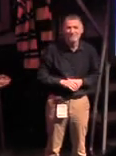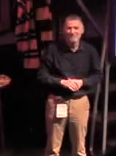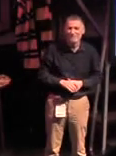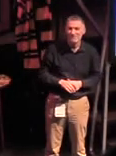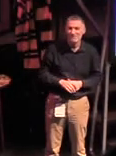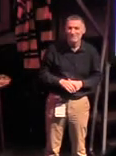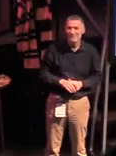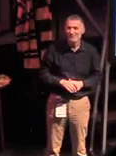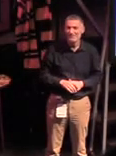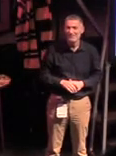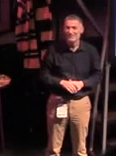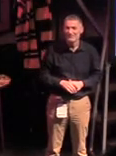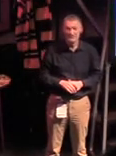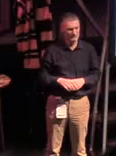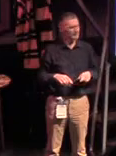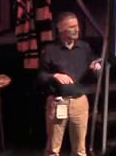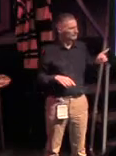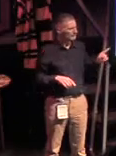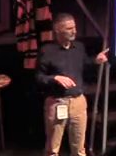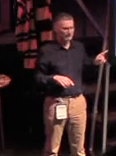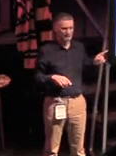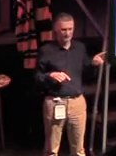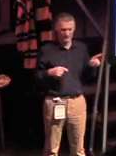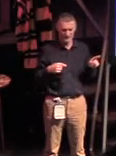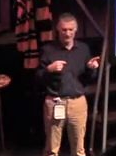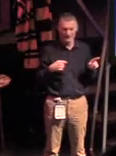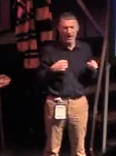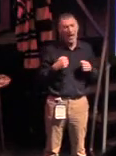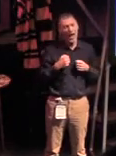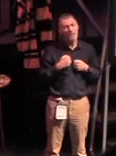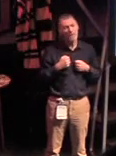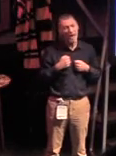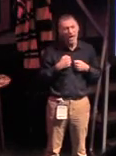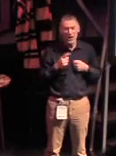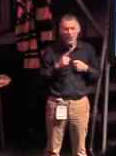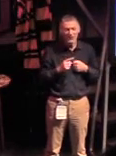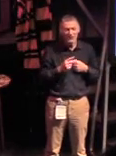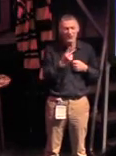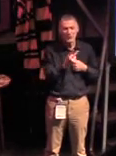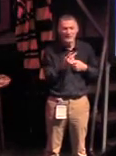So, I am in my 28th day on the job,